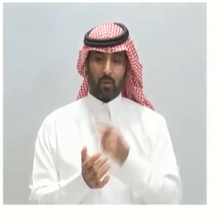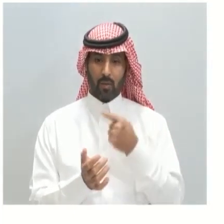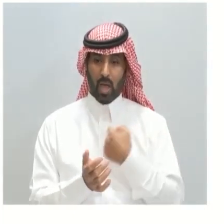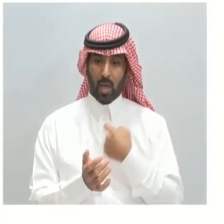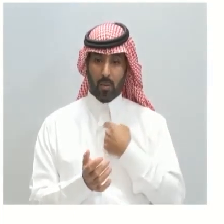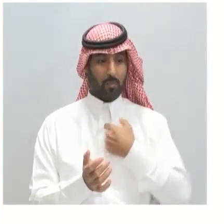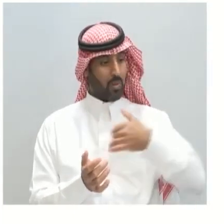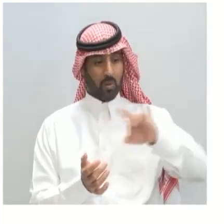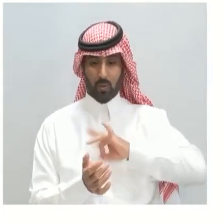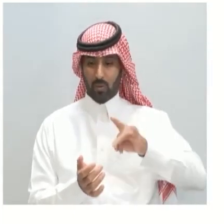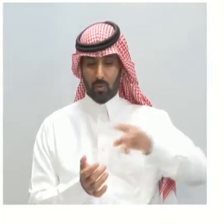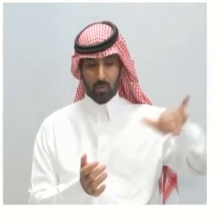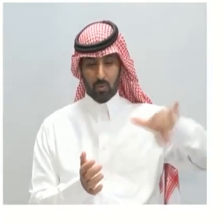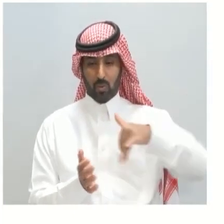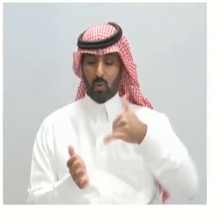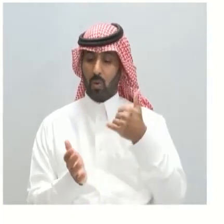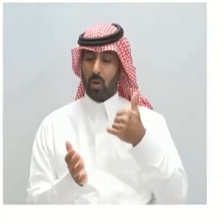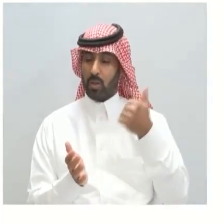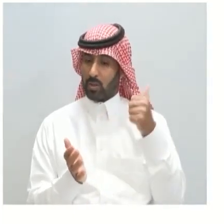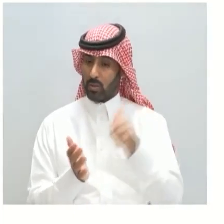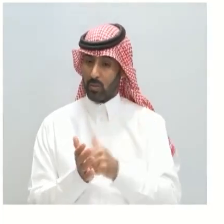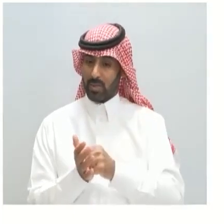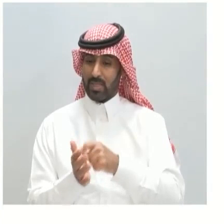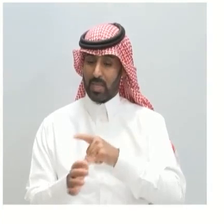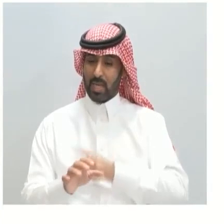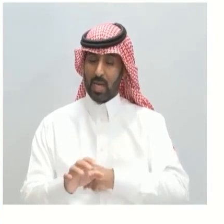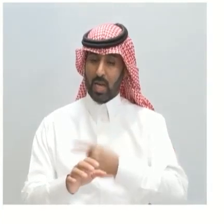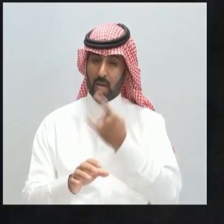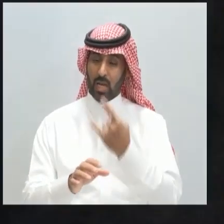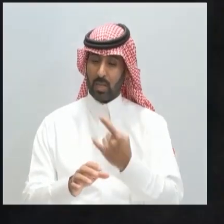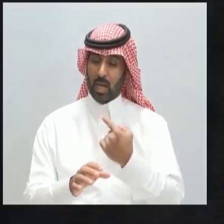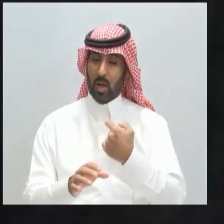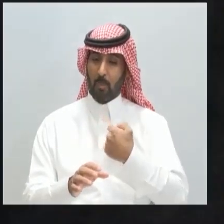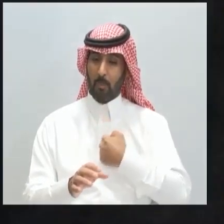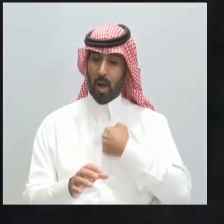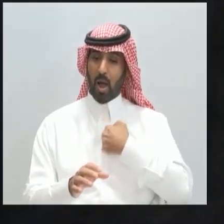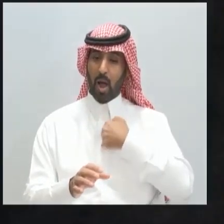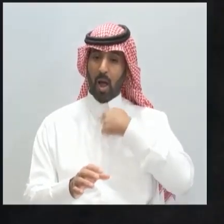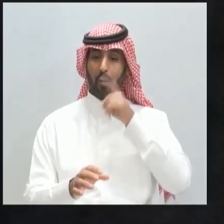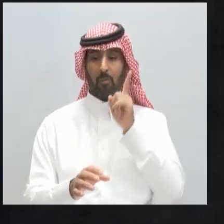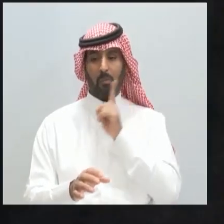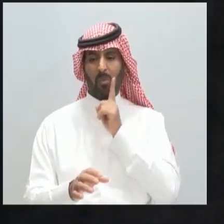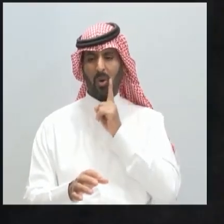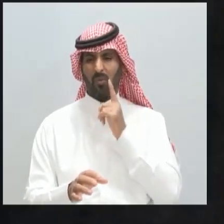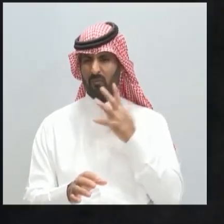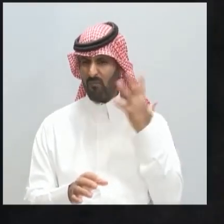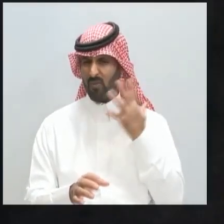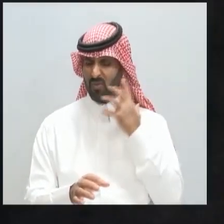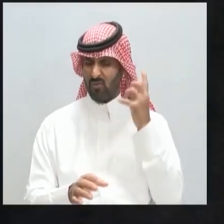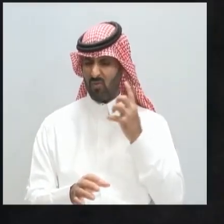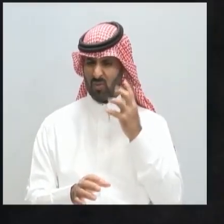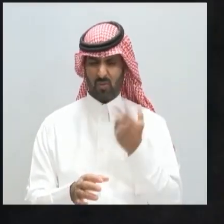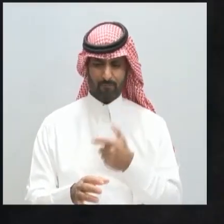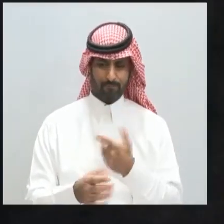if I'm not home by 10. Or for example, if you're visiting your friend and he doesn't have